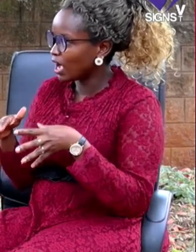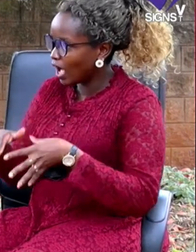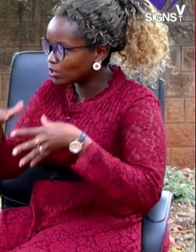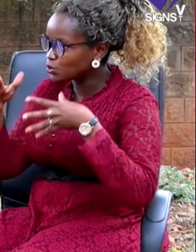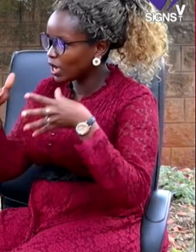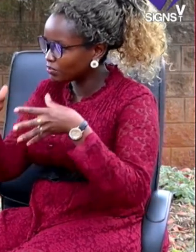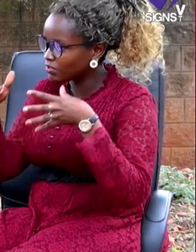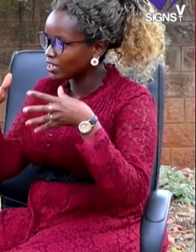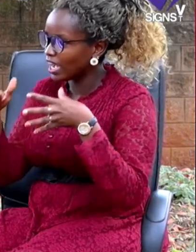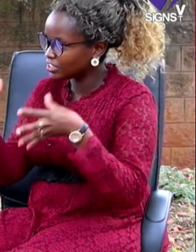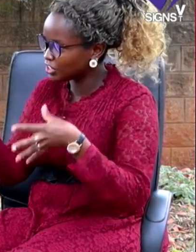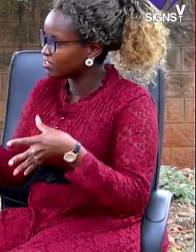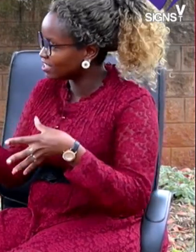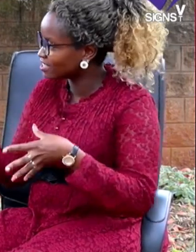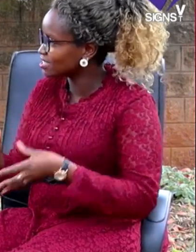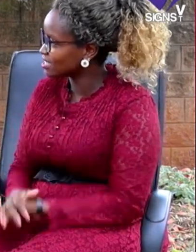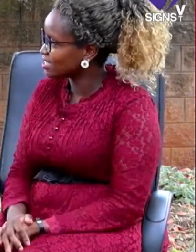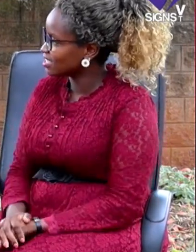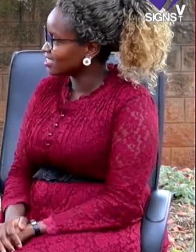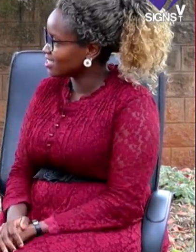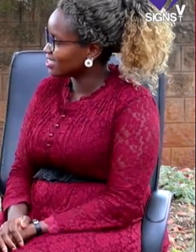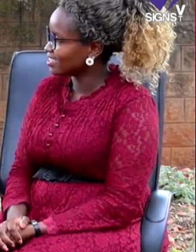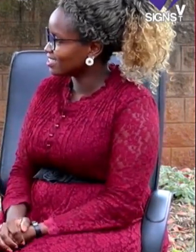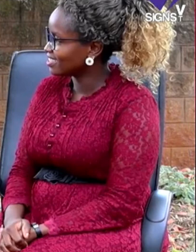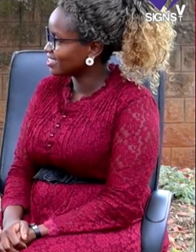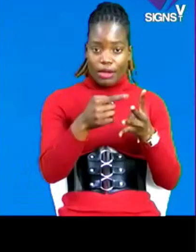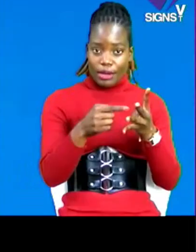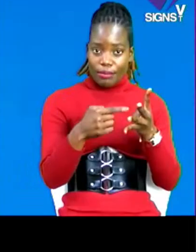years' time, I want to have achieved this?